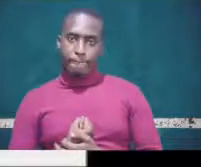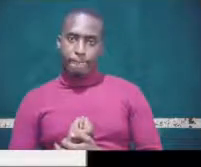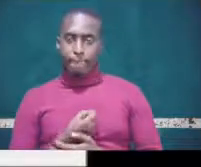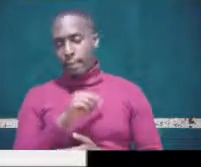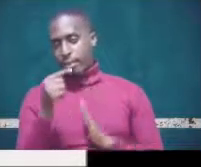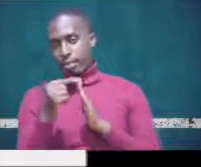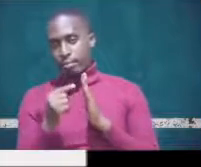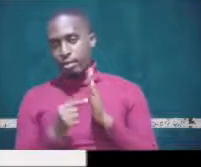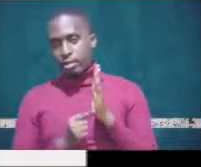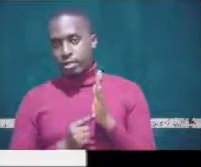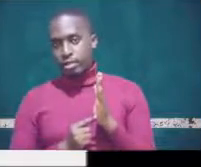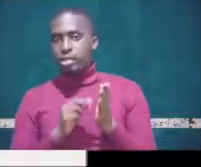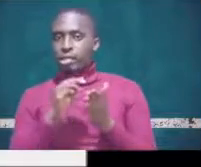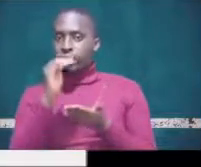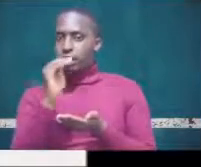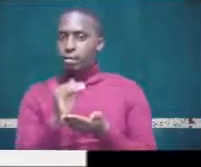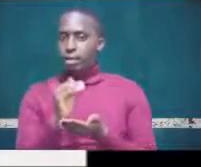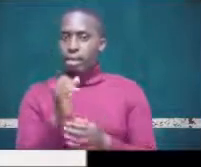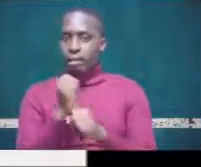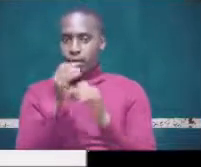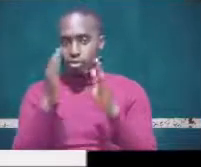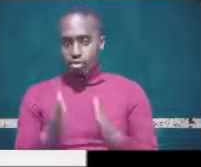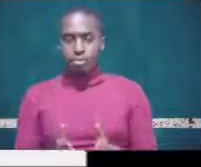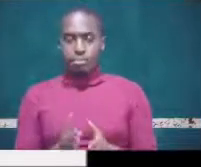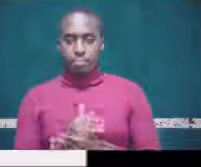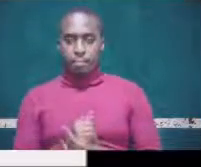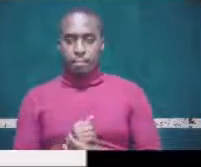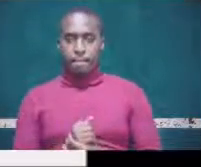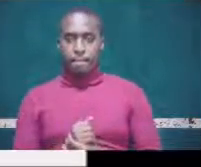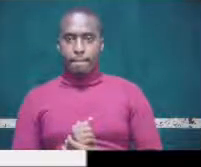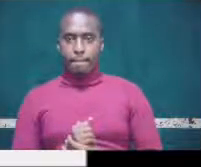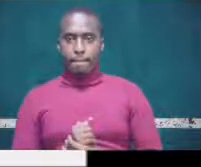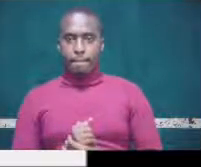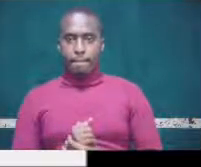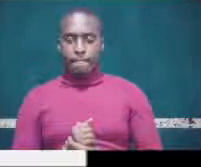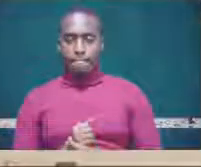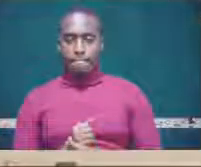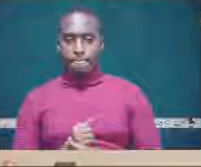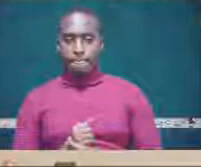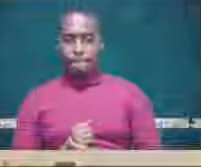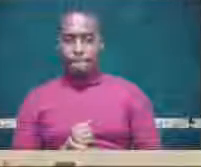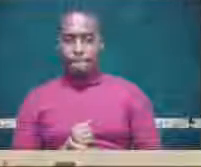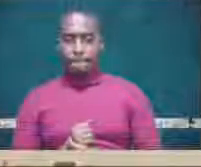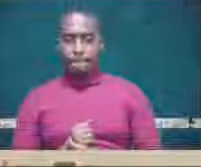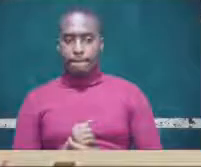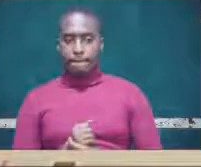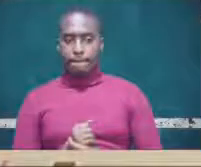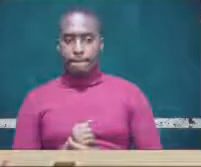another point. It reduces labor unrest. So labor unrest.